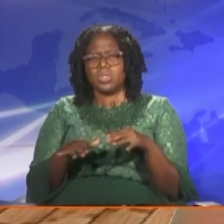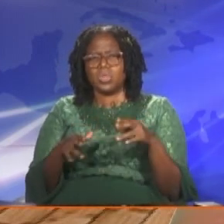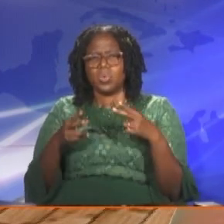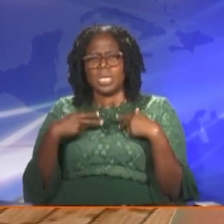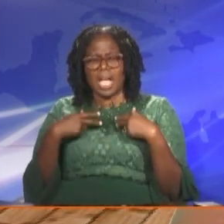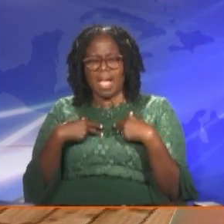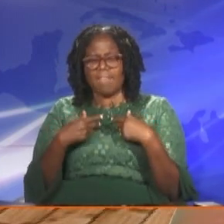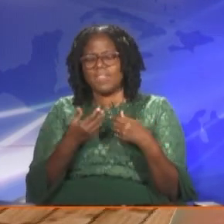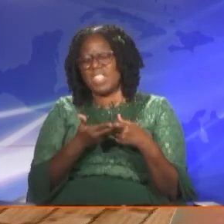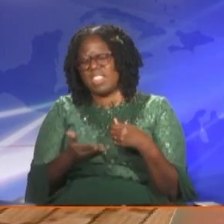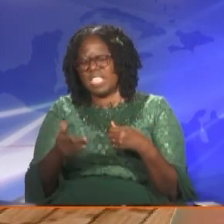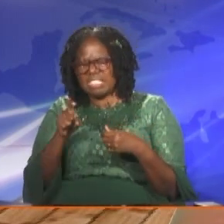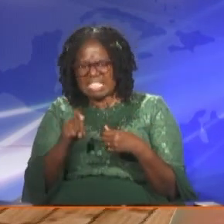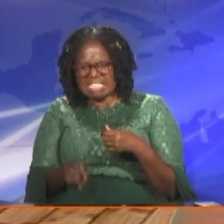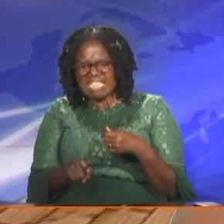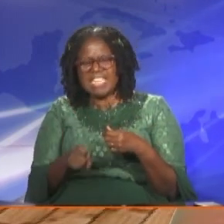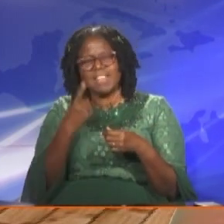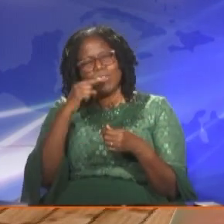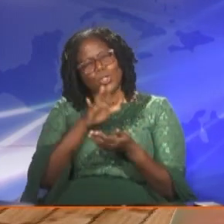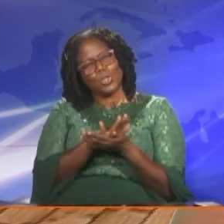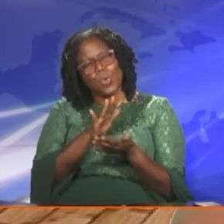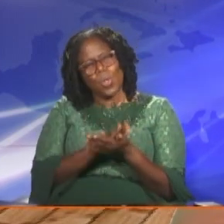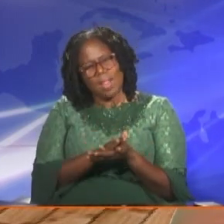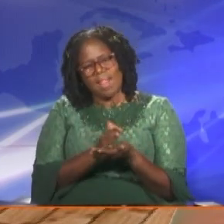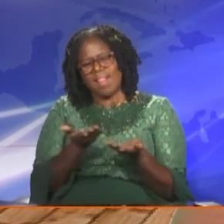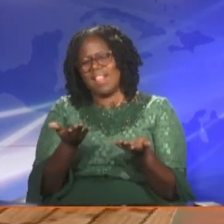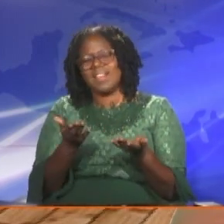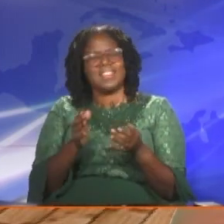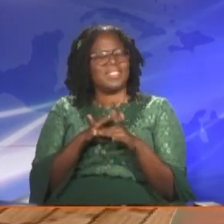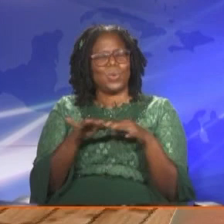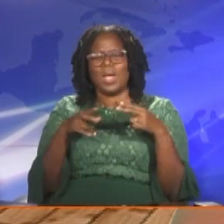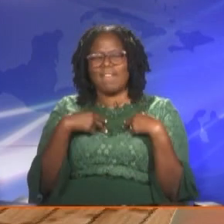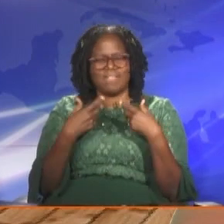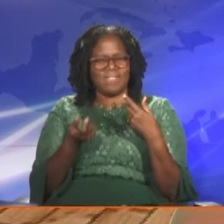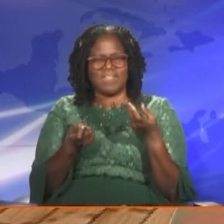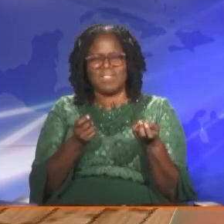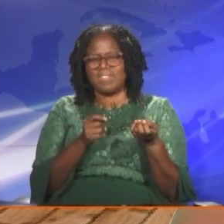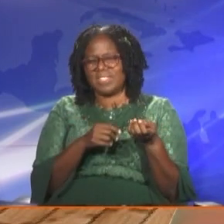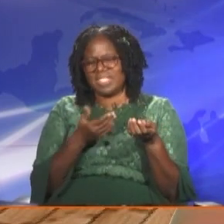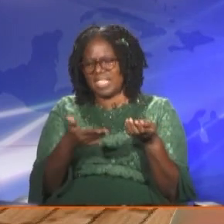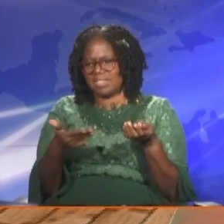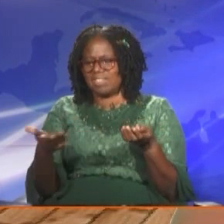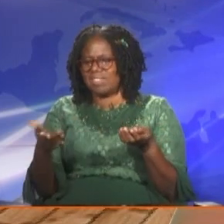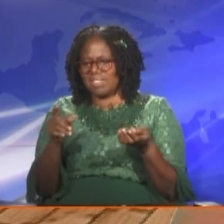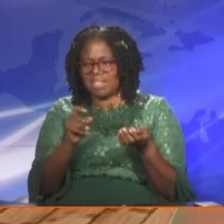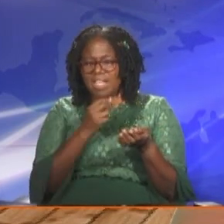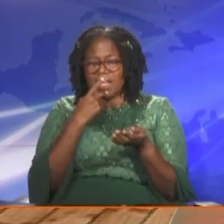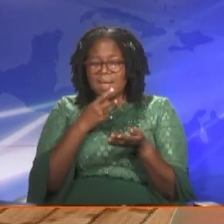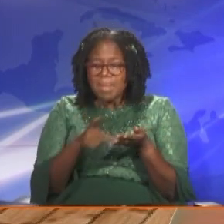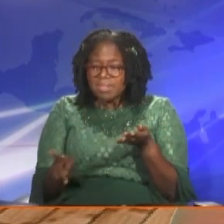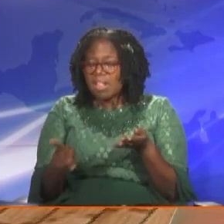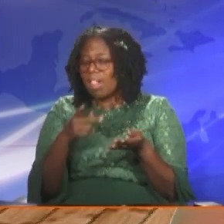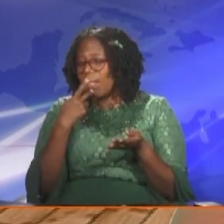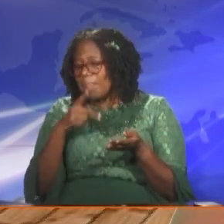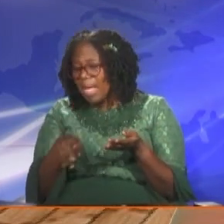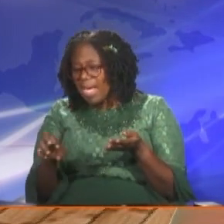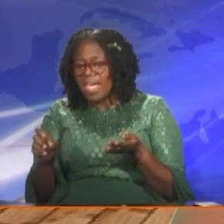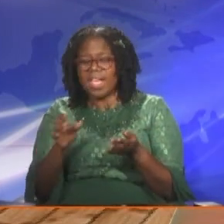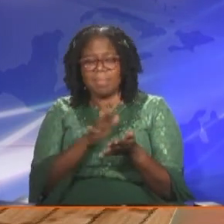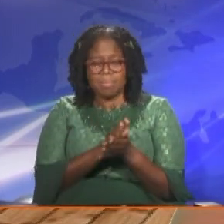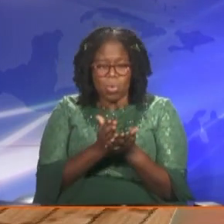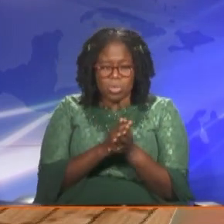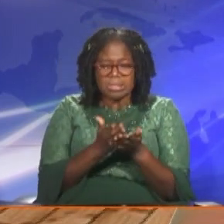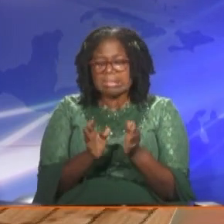apparatus? Do they have materials for school? So physical appearance is one. Malnourished, if